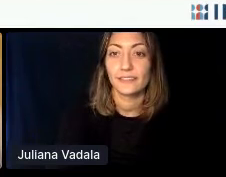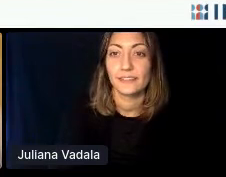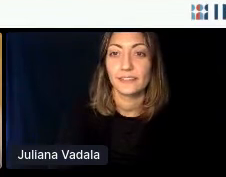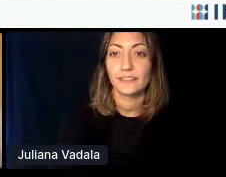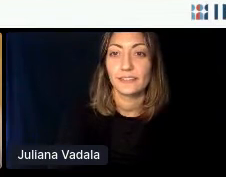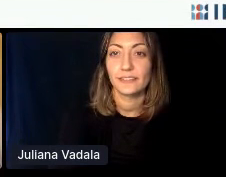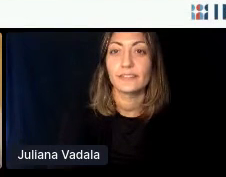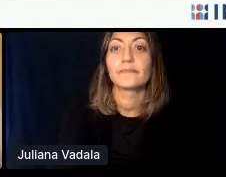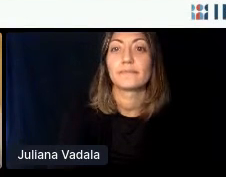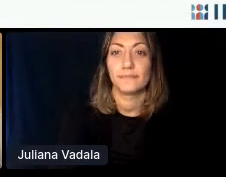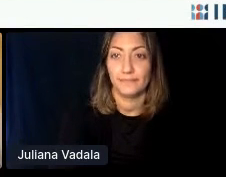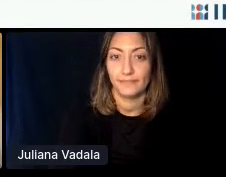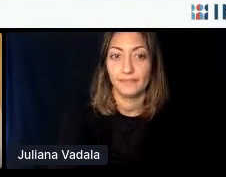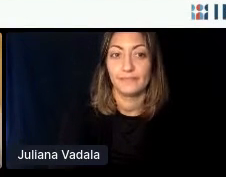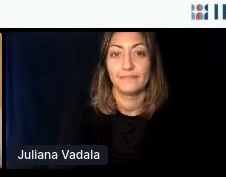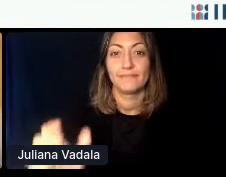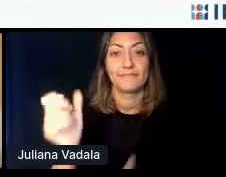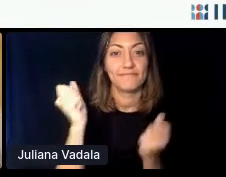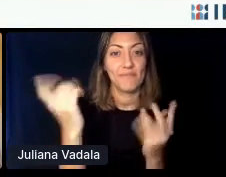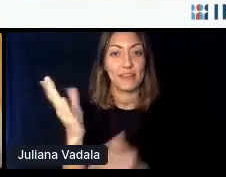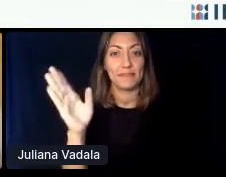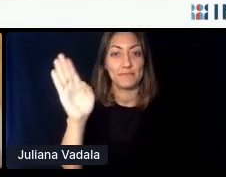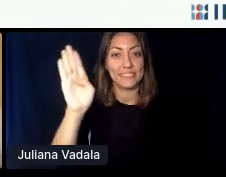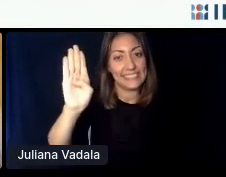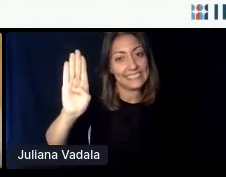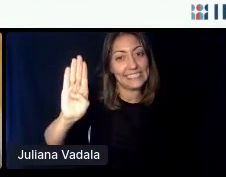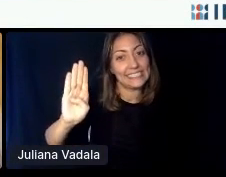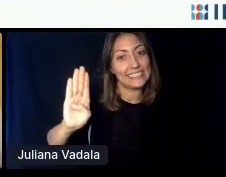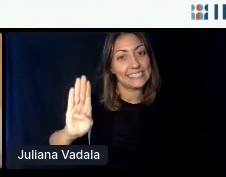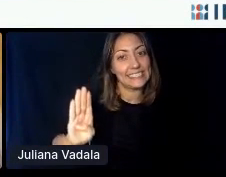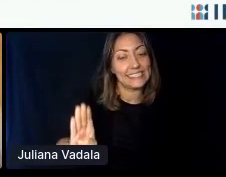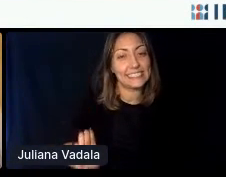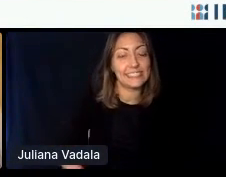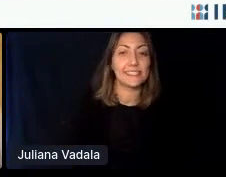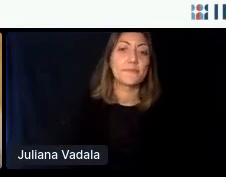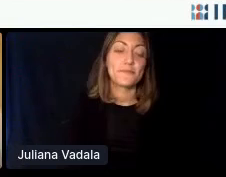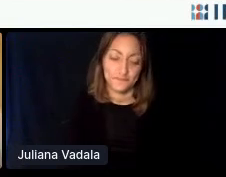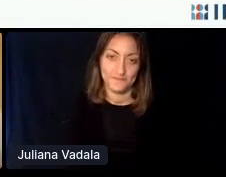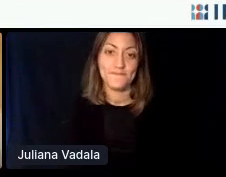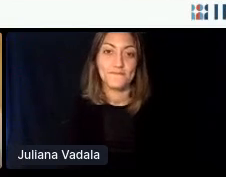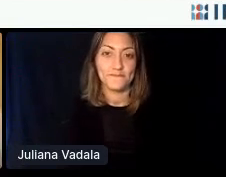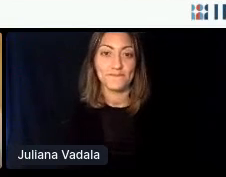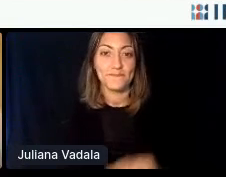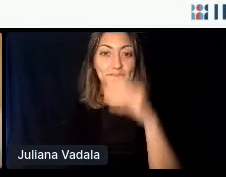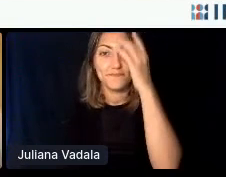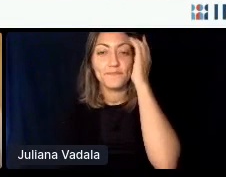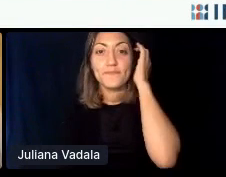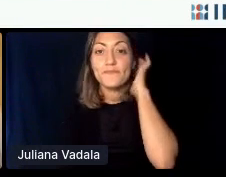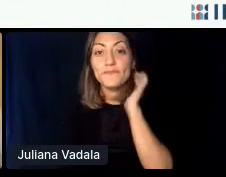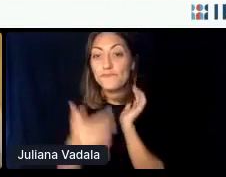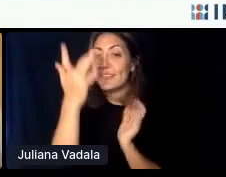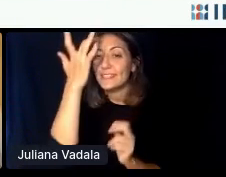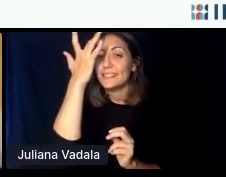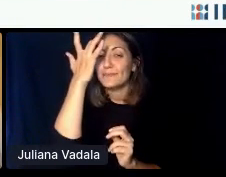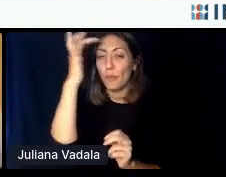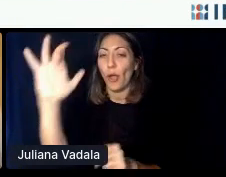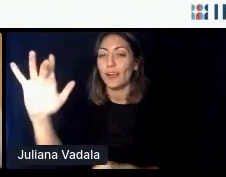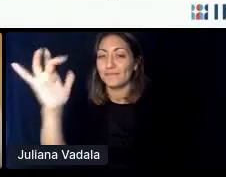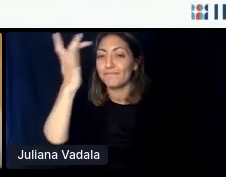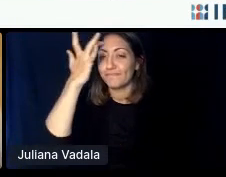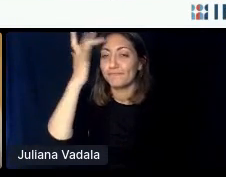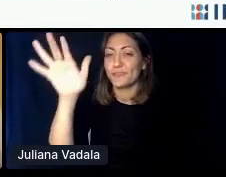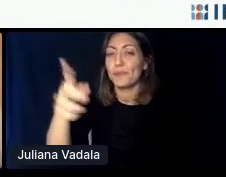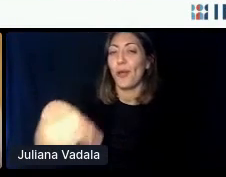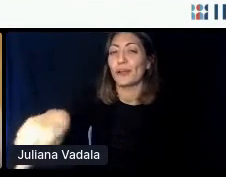Fantastic, lots of B's. The B's are marching in. All righty, well, smart people that you